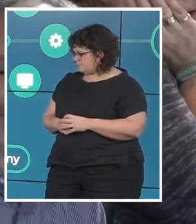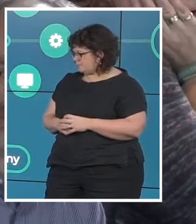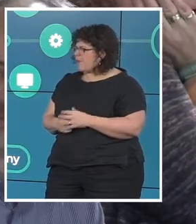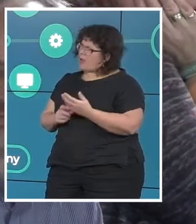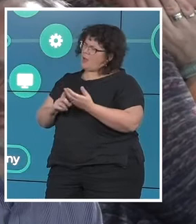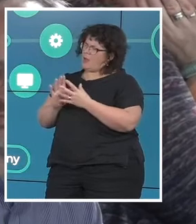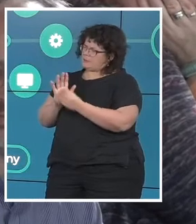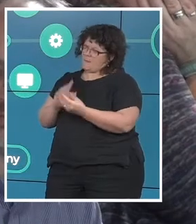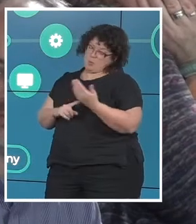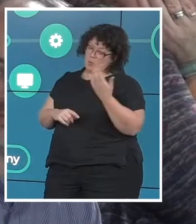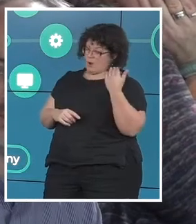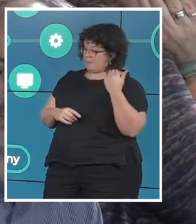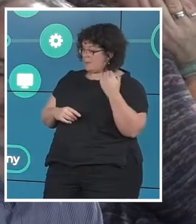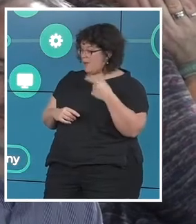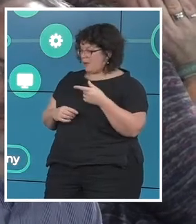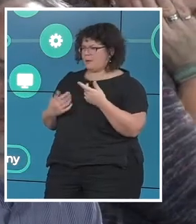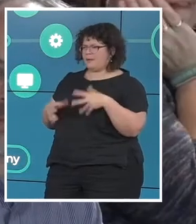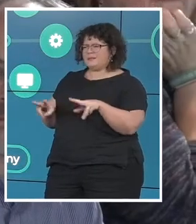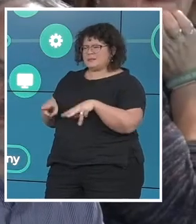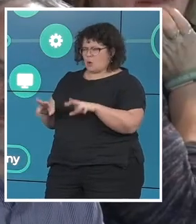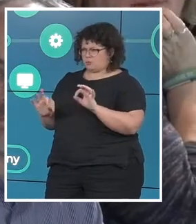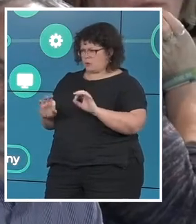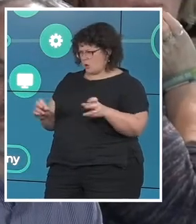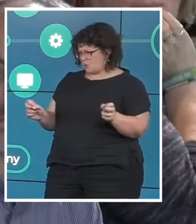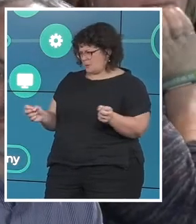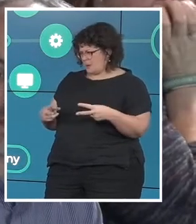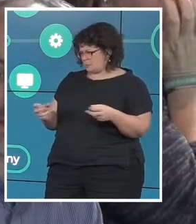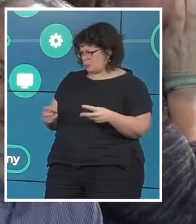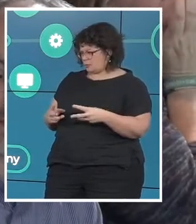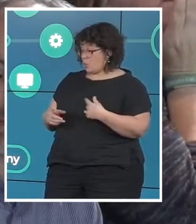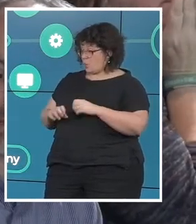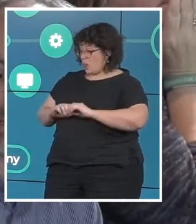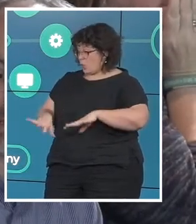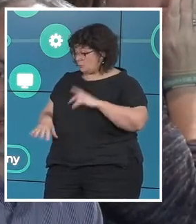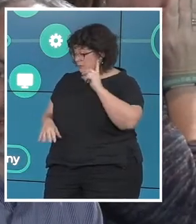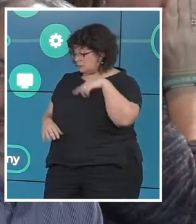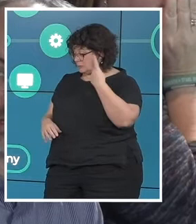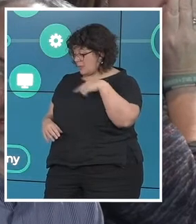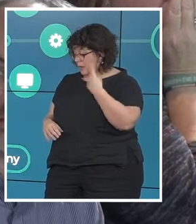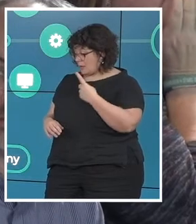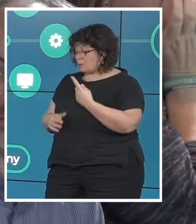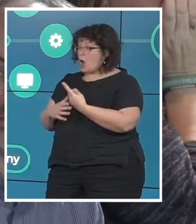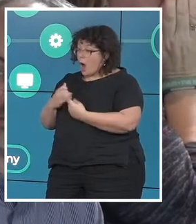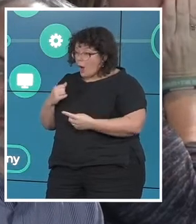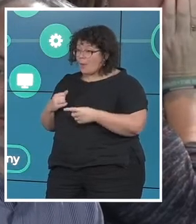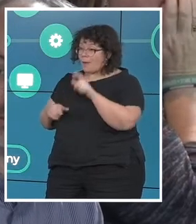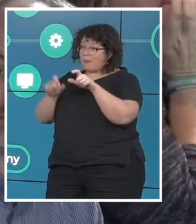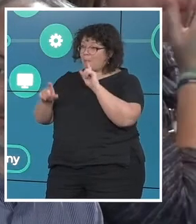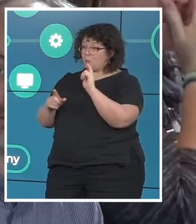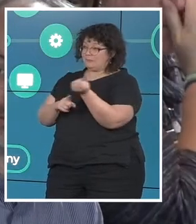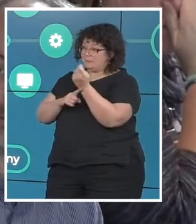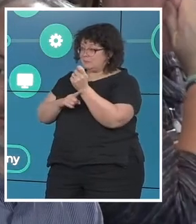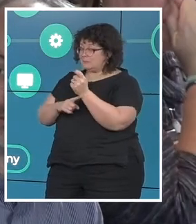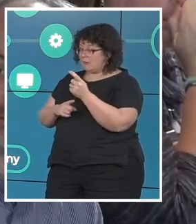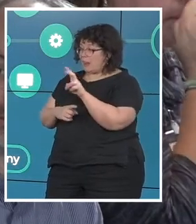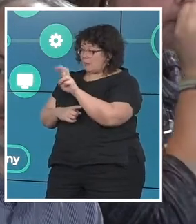access to what was going on. And so, you know, you kind of learn through these mistakes. And I think it's okay to make the mistakes. They're the best thing.